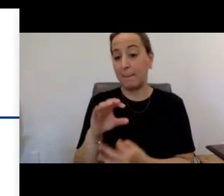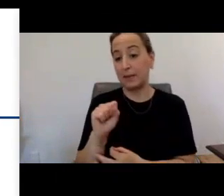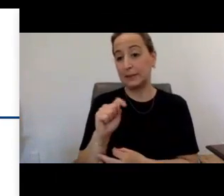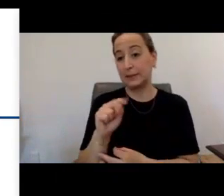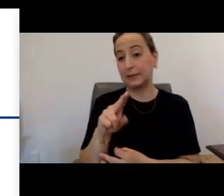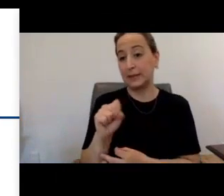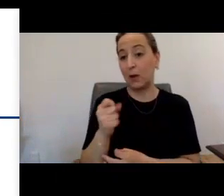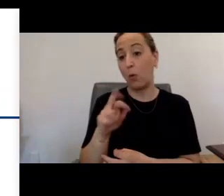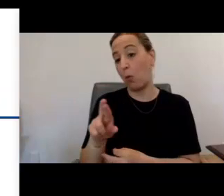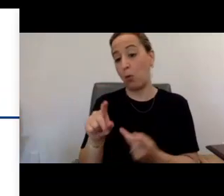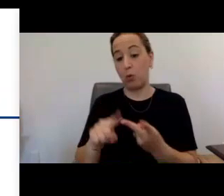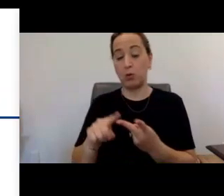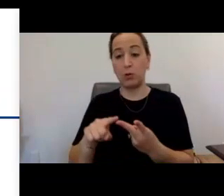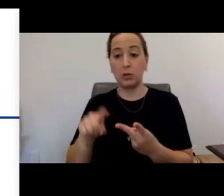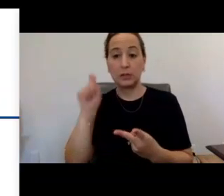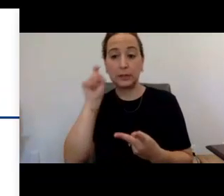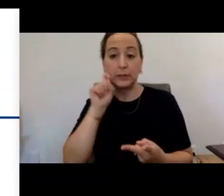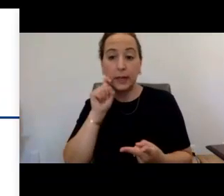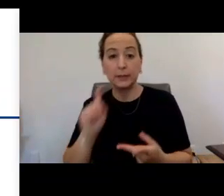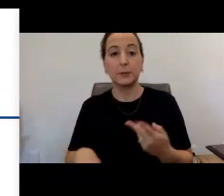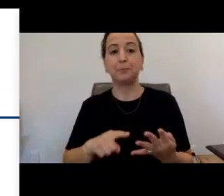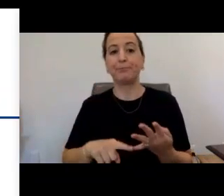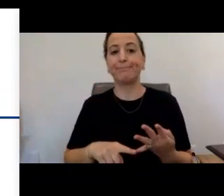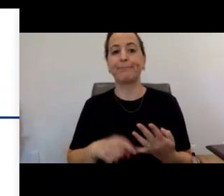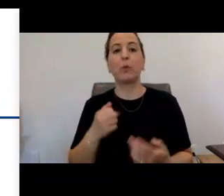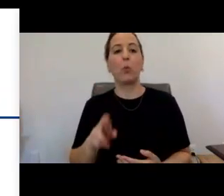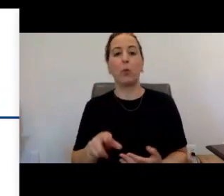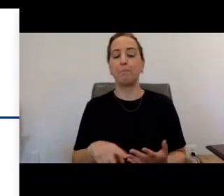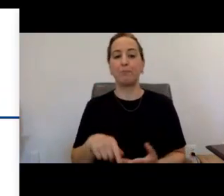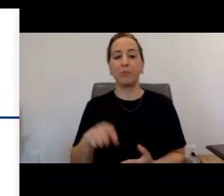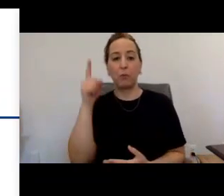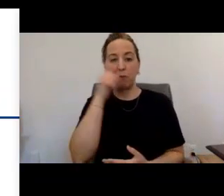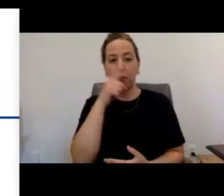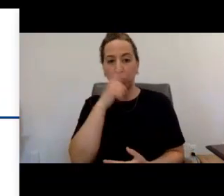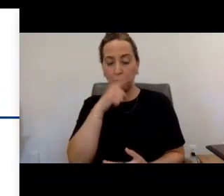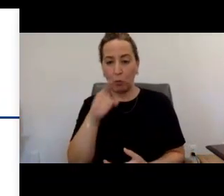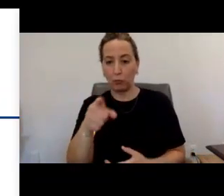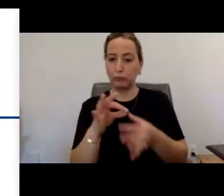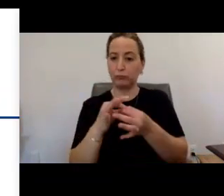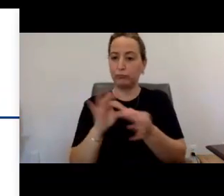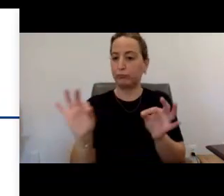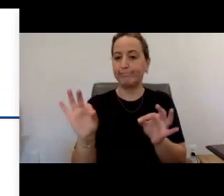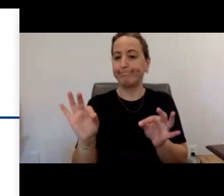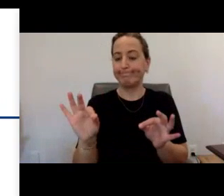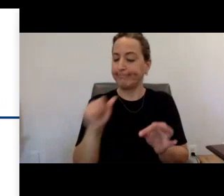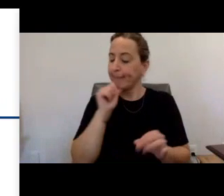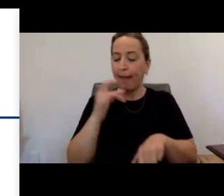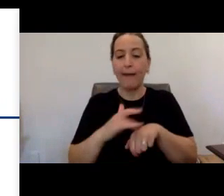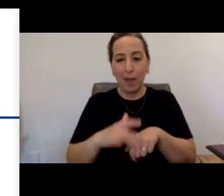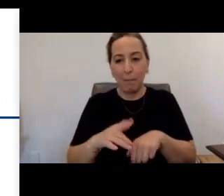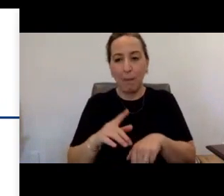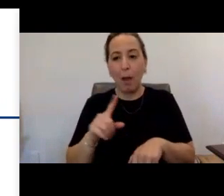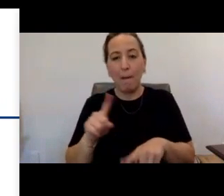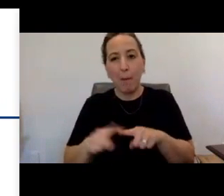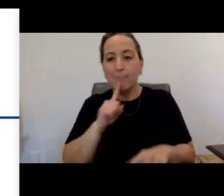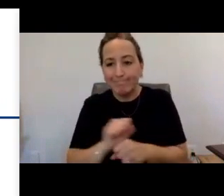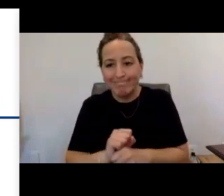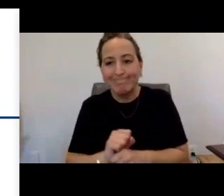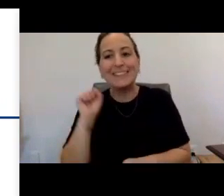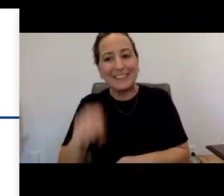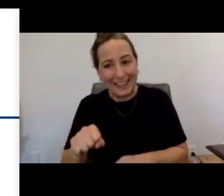sex. And then lastly, falsely stating that a property or a unit is not available when it actually is, because the landlord thinks that